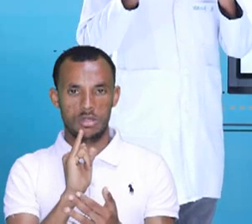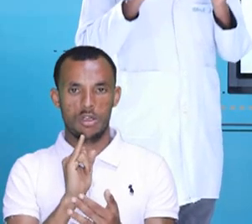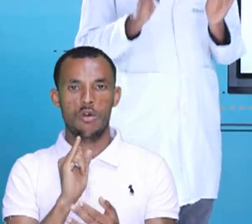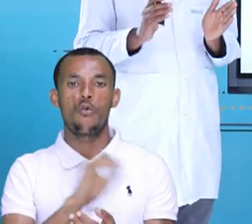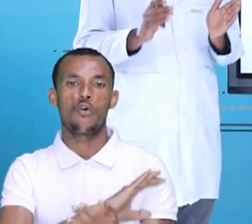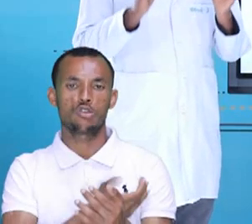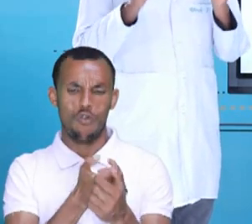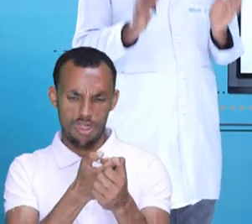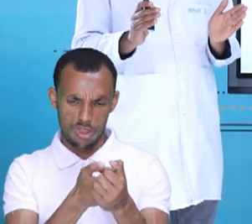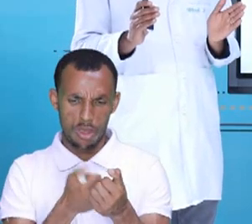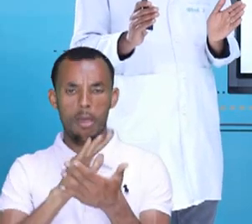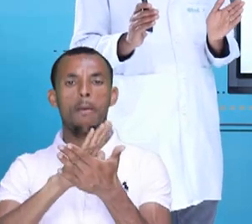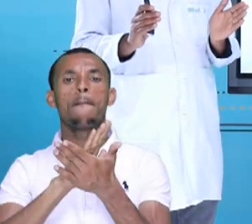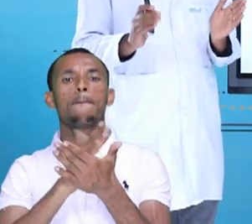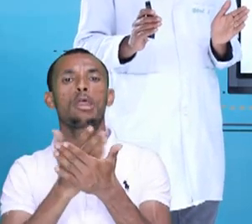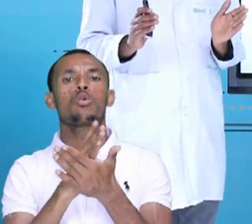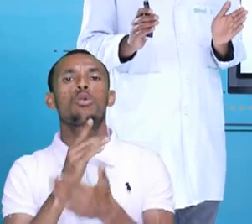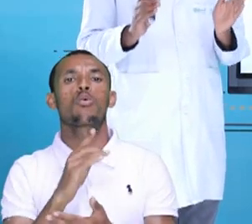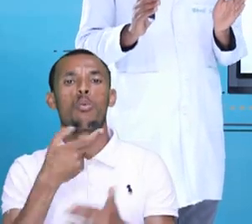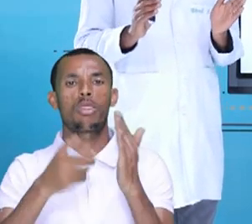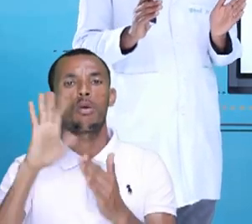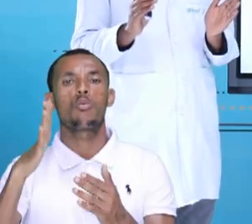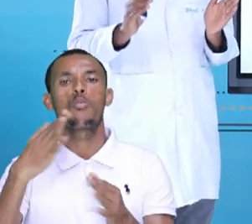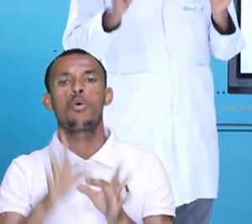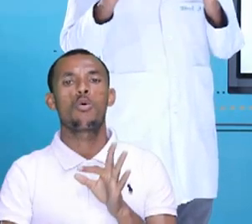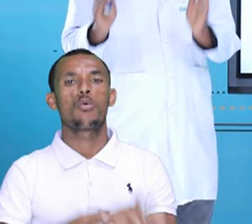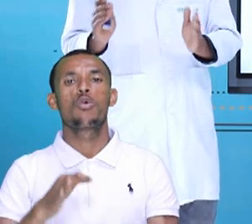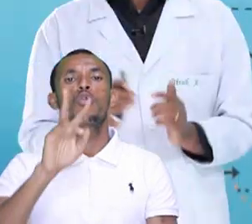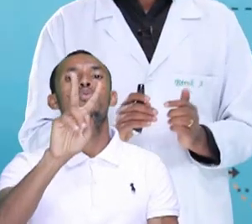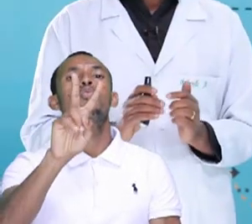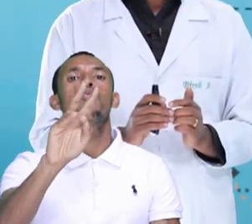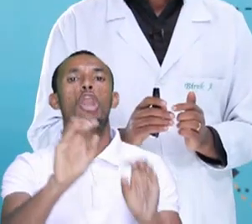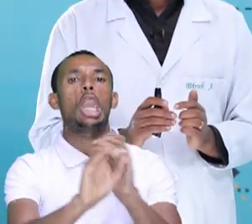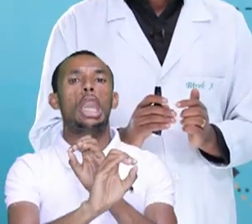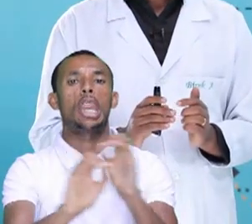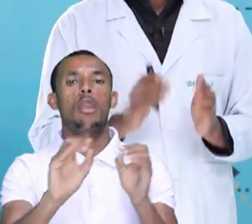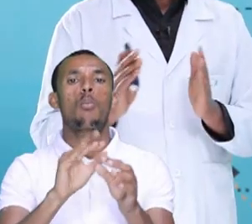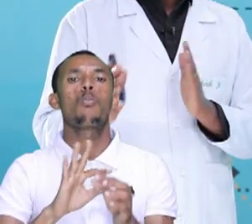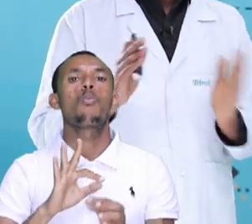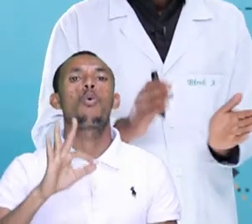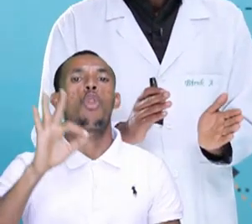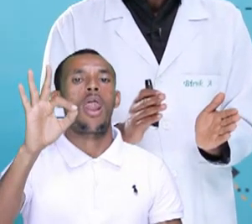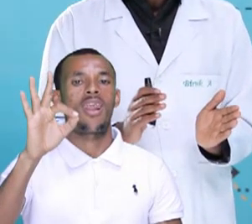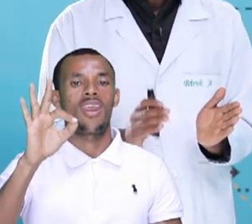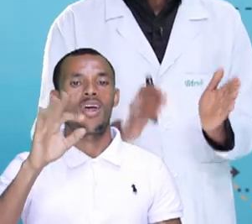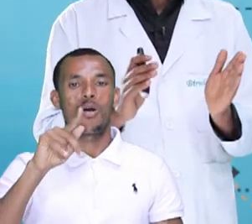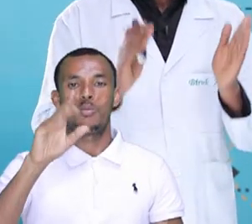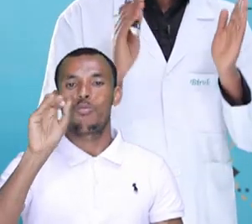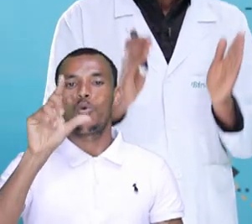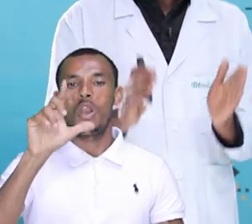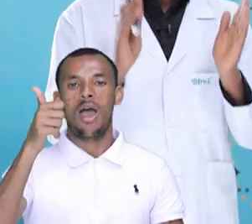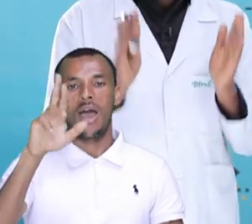of attraction between what types of molecules? Between two non-polar molecules. You know polar and non-polar.